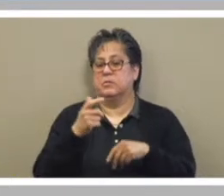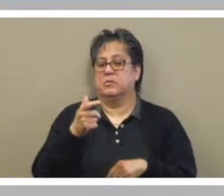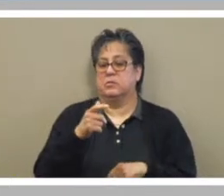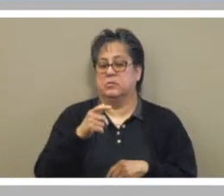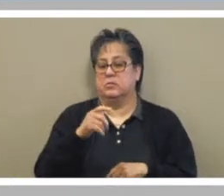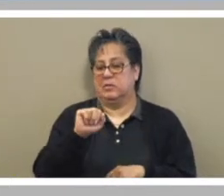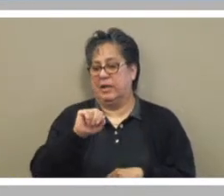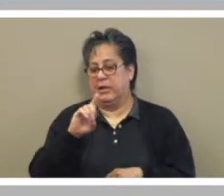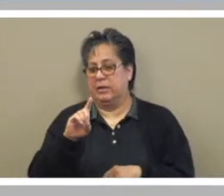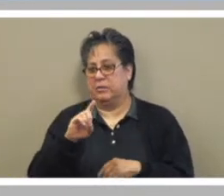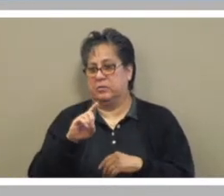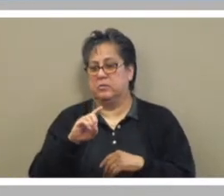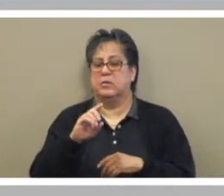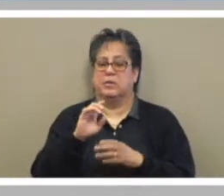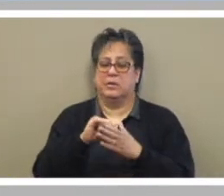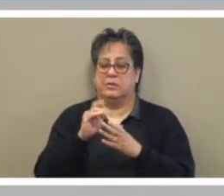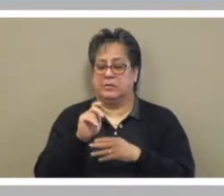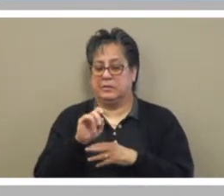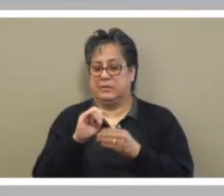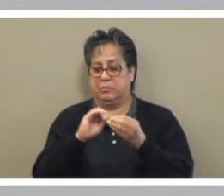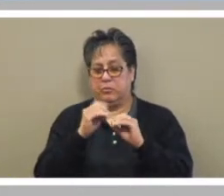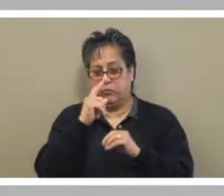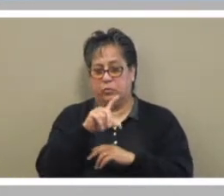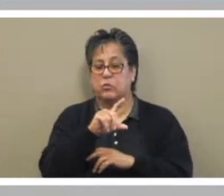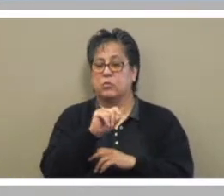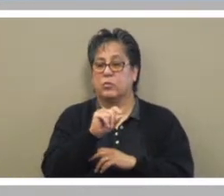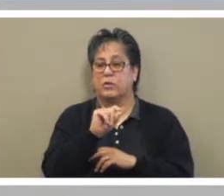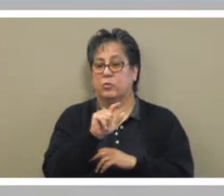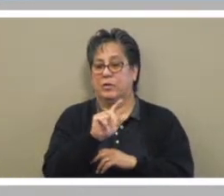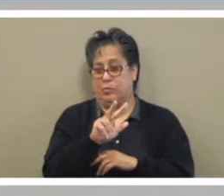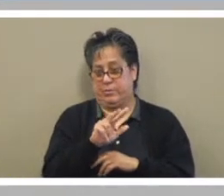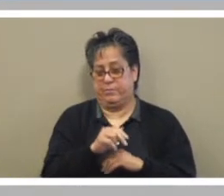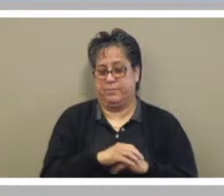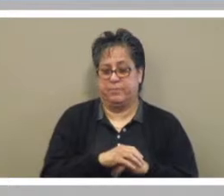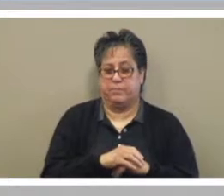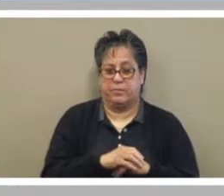platform. So these are the key numbers for 2023.